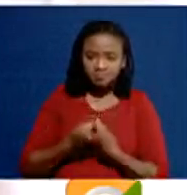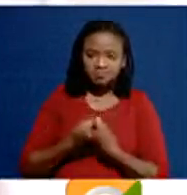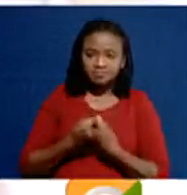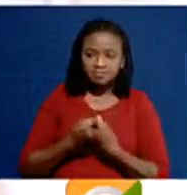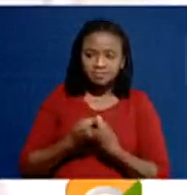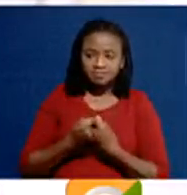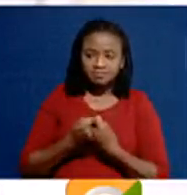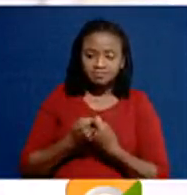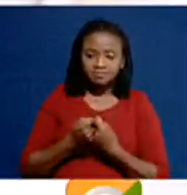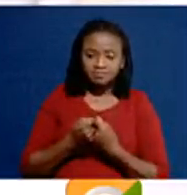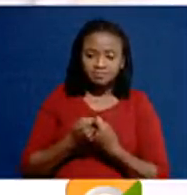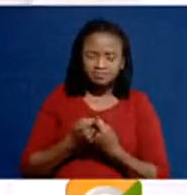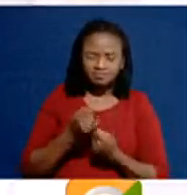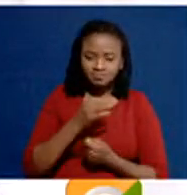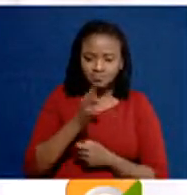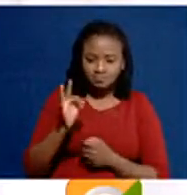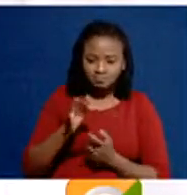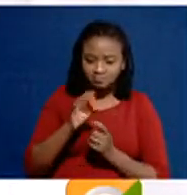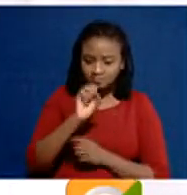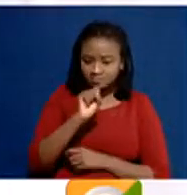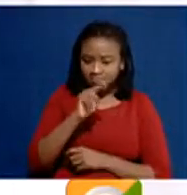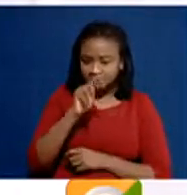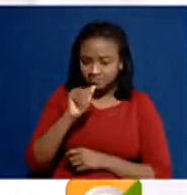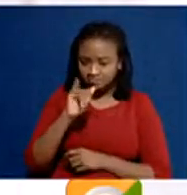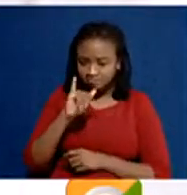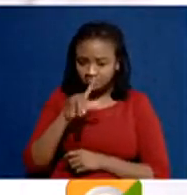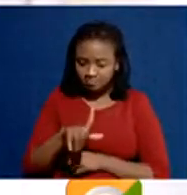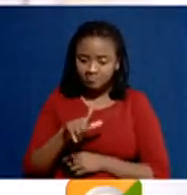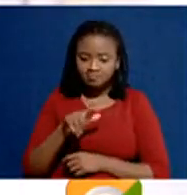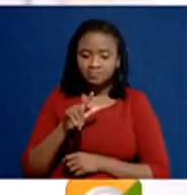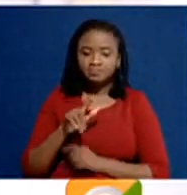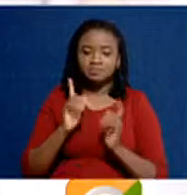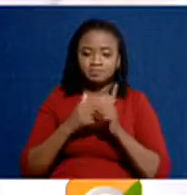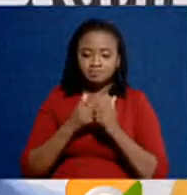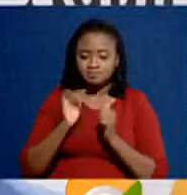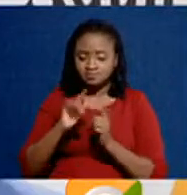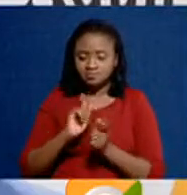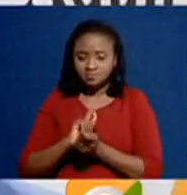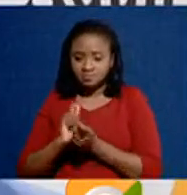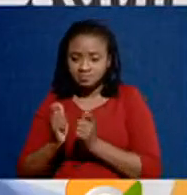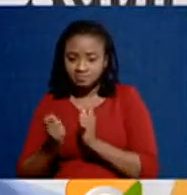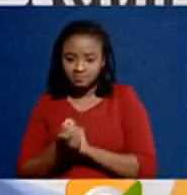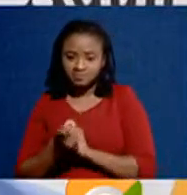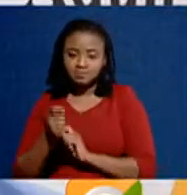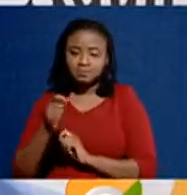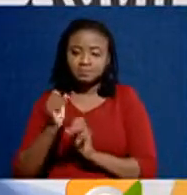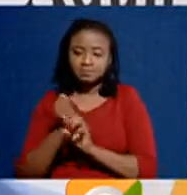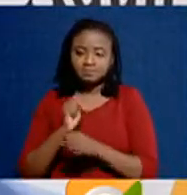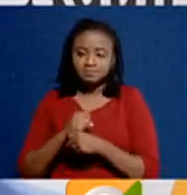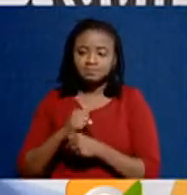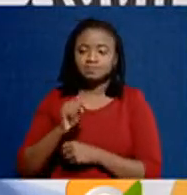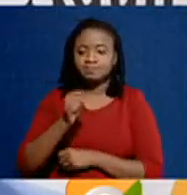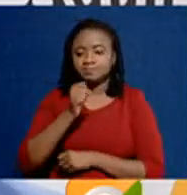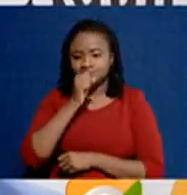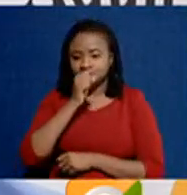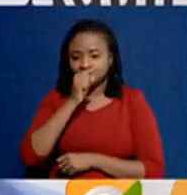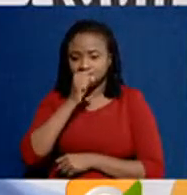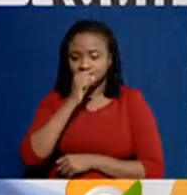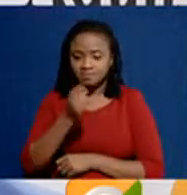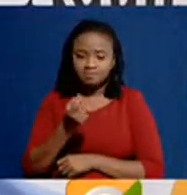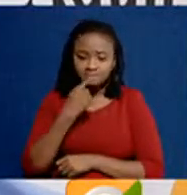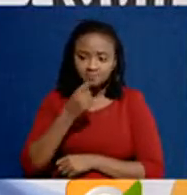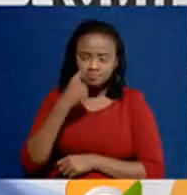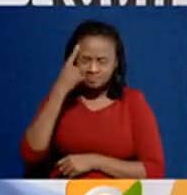be used to generate slime. And this slime is now converted into cough syrup, which will address persistent coughs among